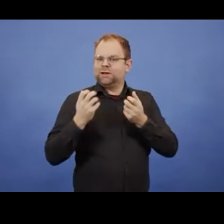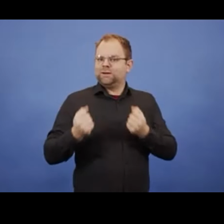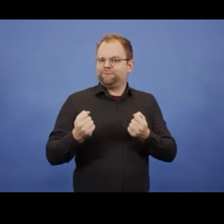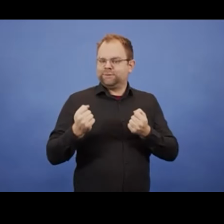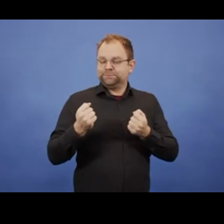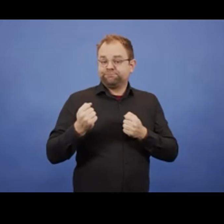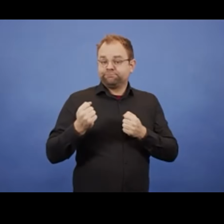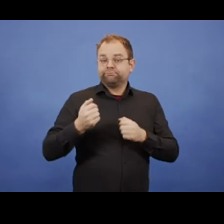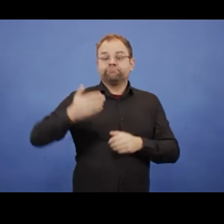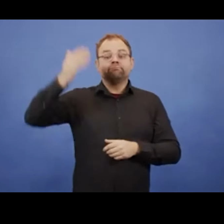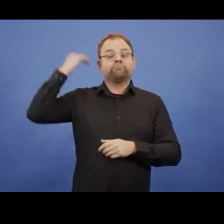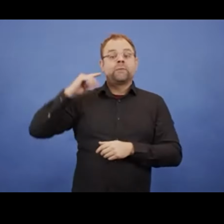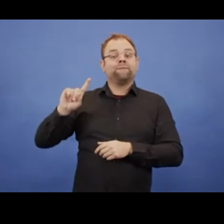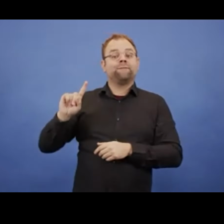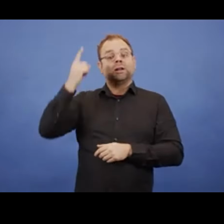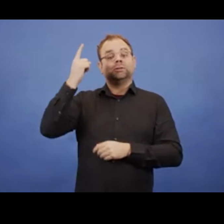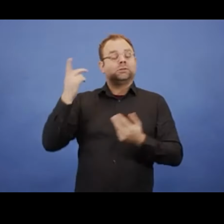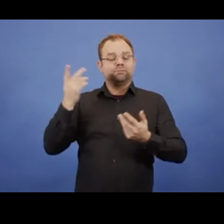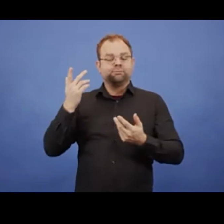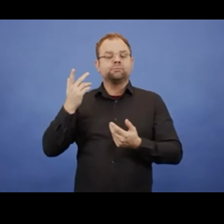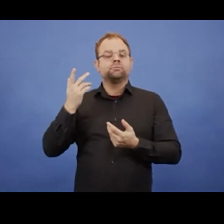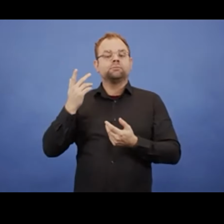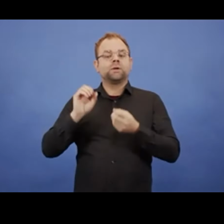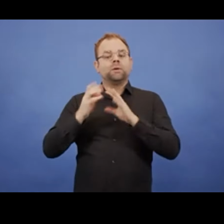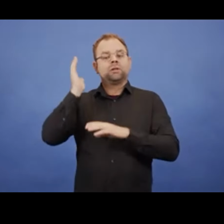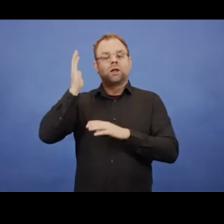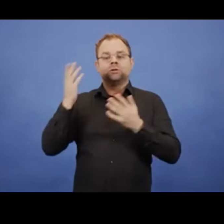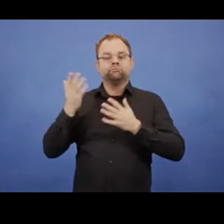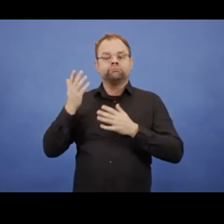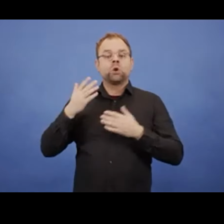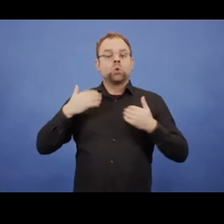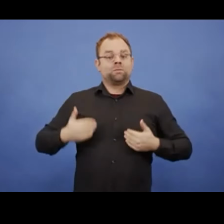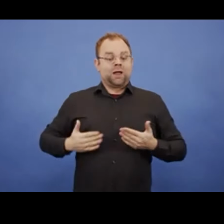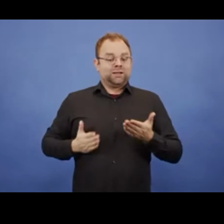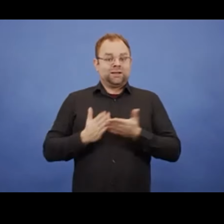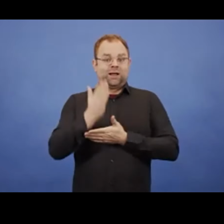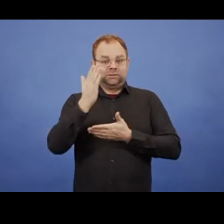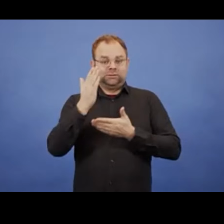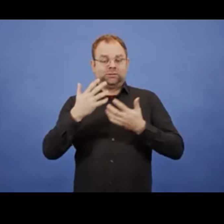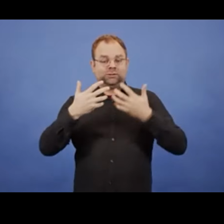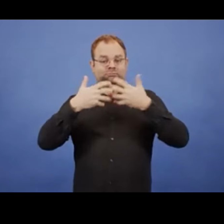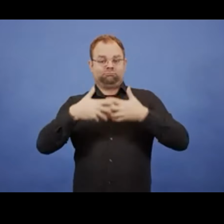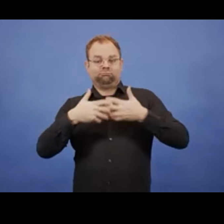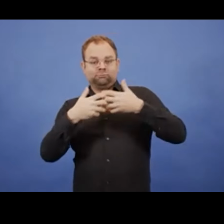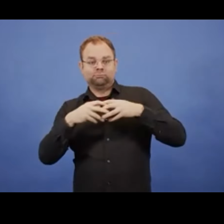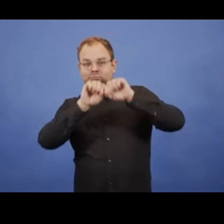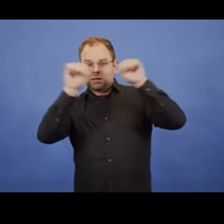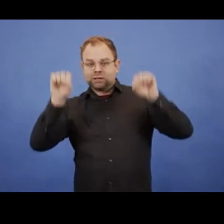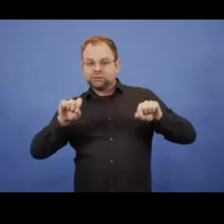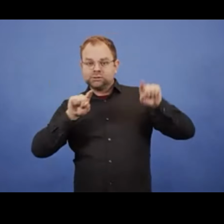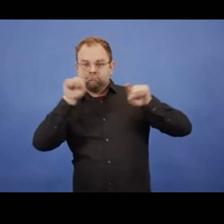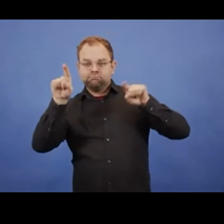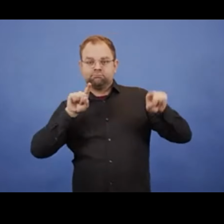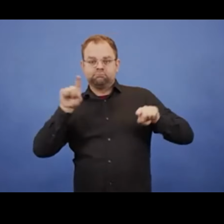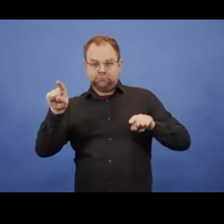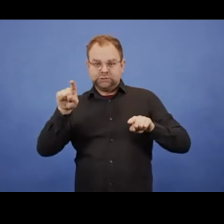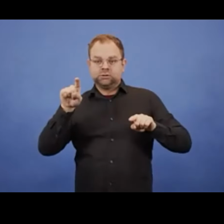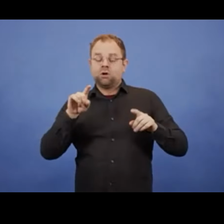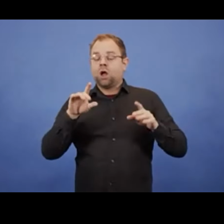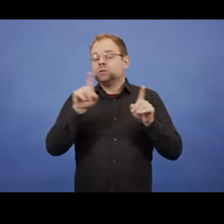to, the Committee on the Convention on the Rights of Persons with Disabilities. We